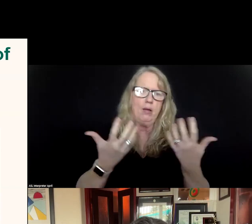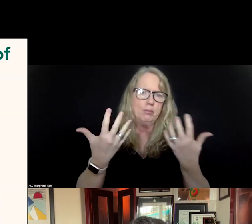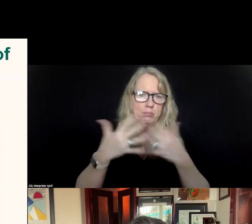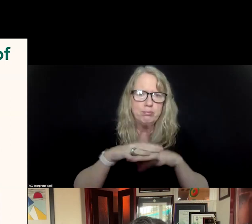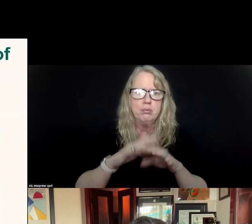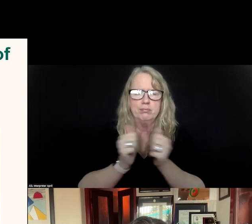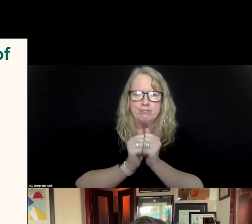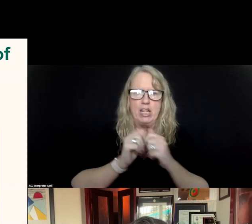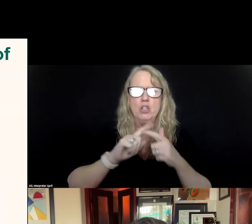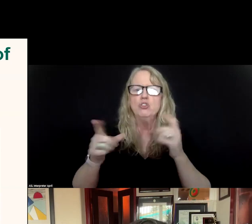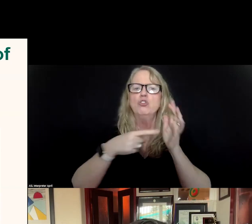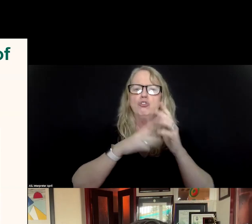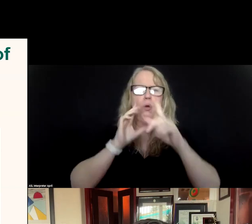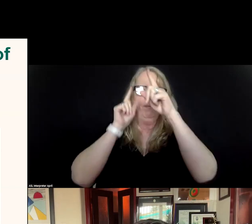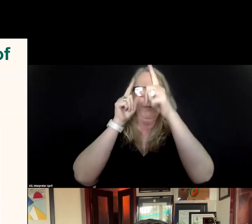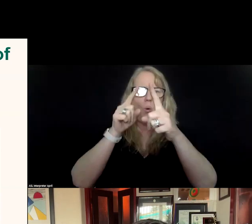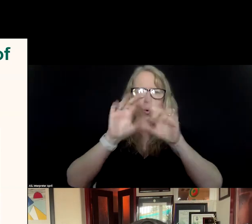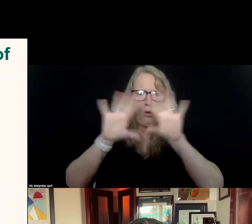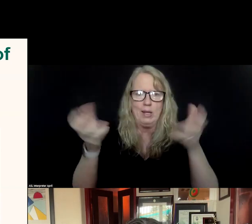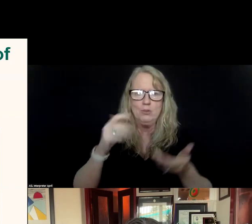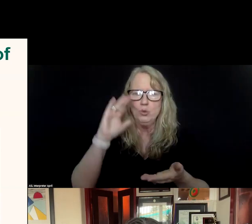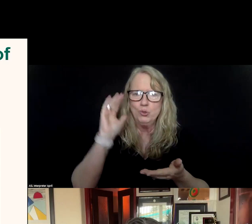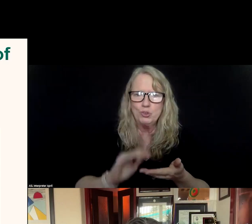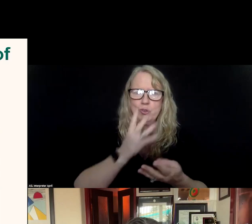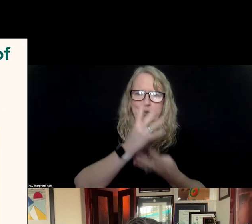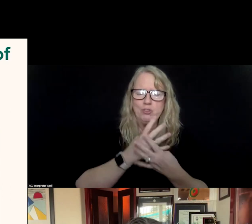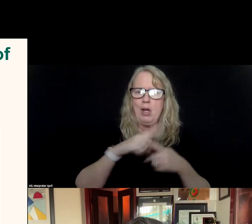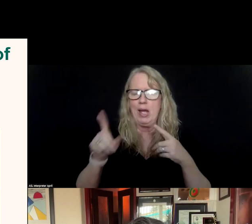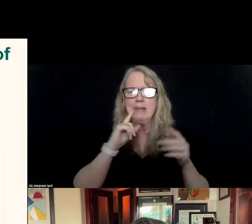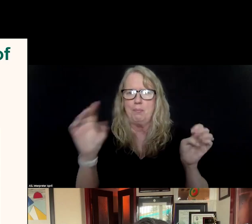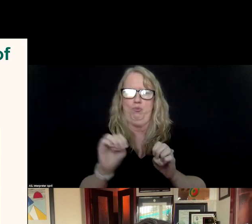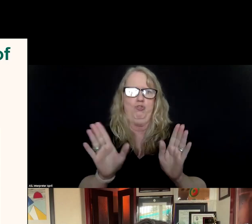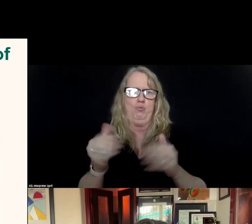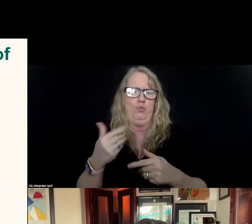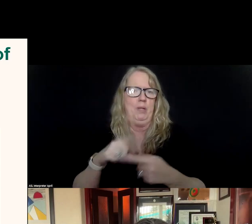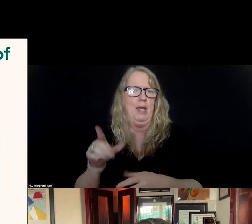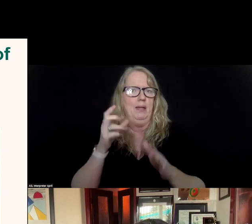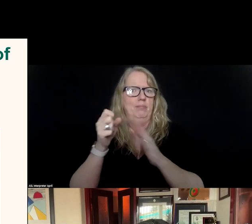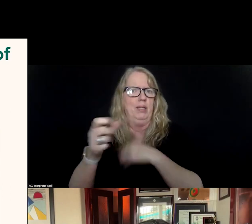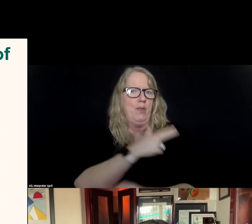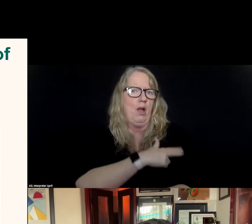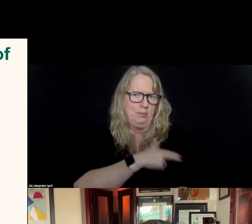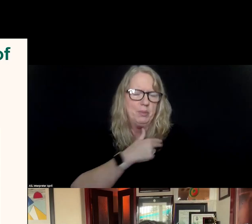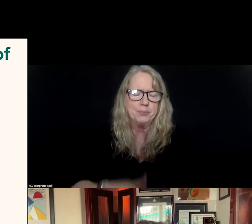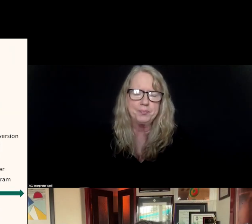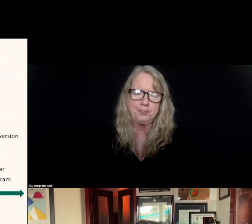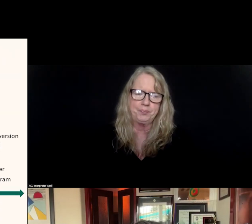contributes to these overarching goals of decreasing jail and emergency room and hospital use. Next slide.